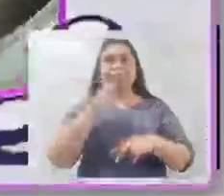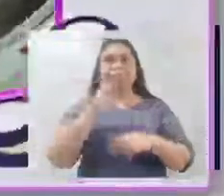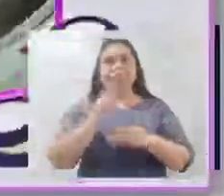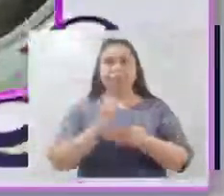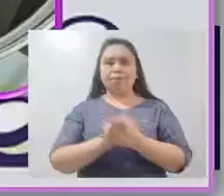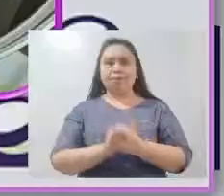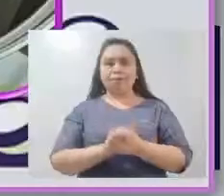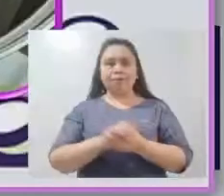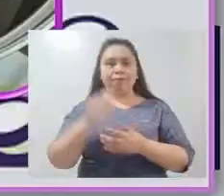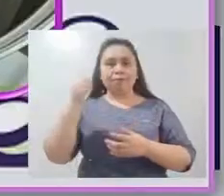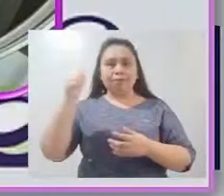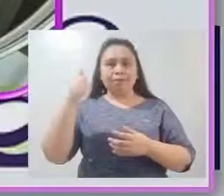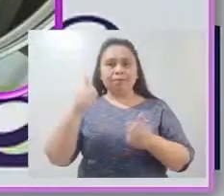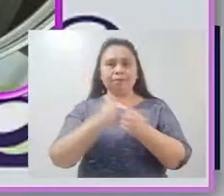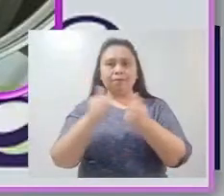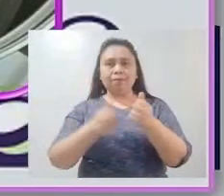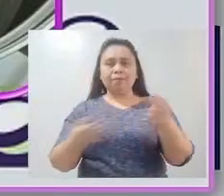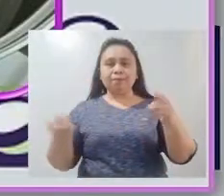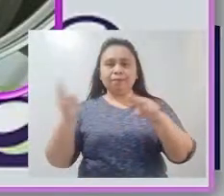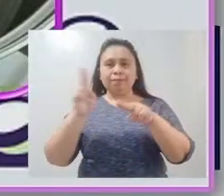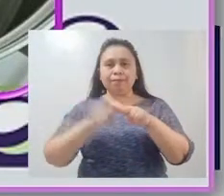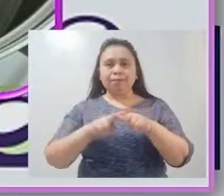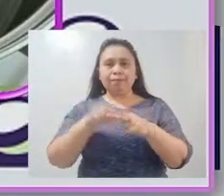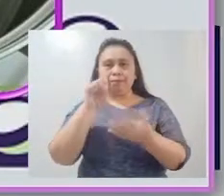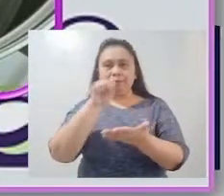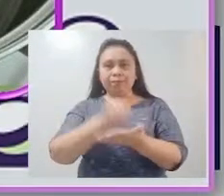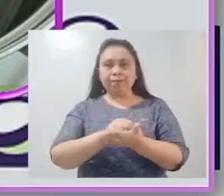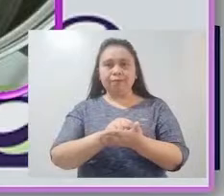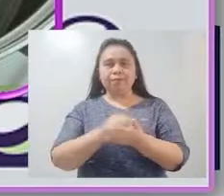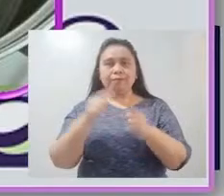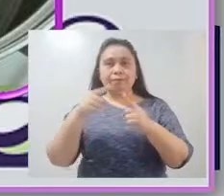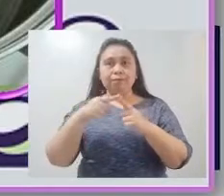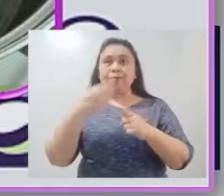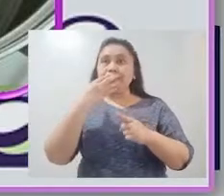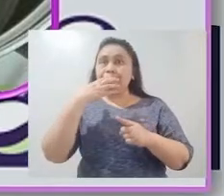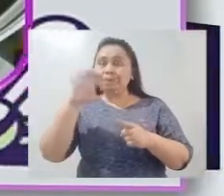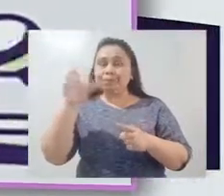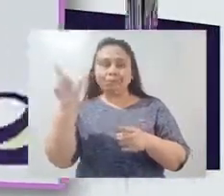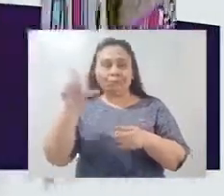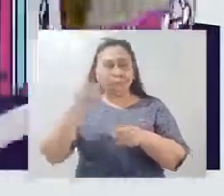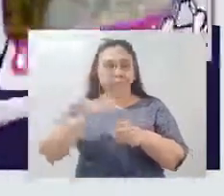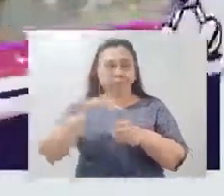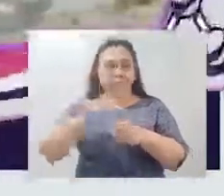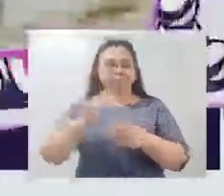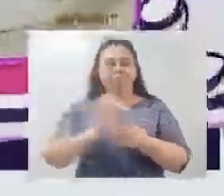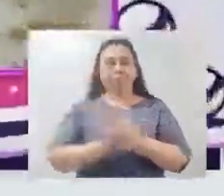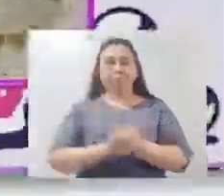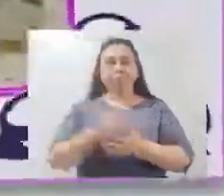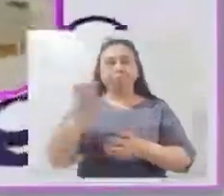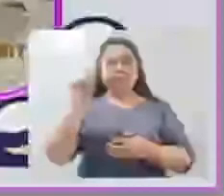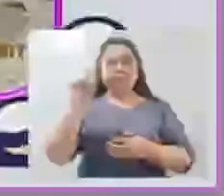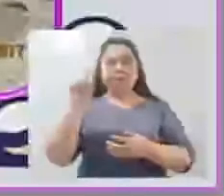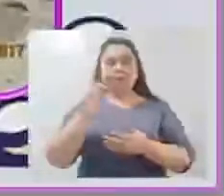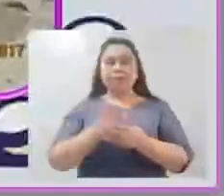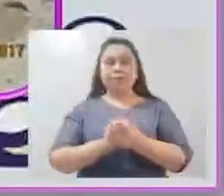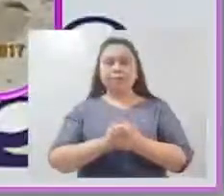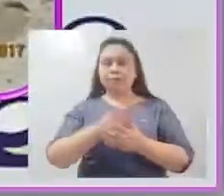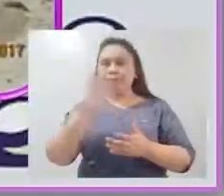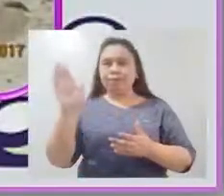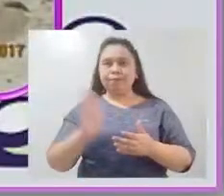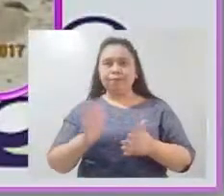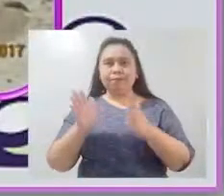Number 10, avoid adding solids to hot liquids. Number